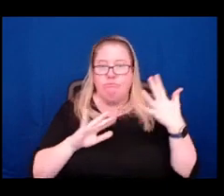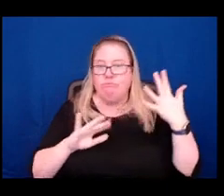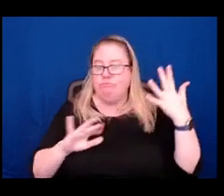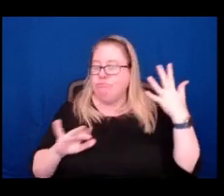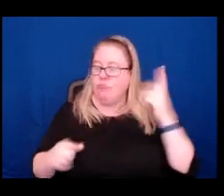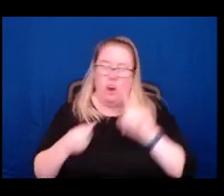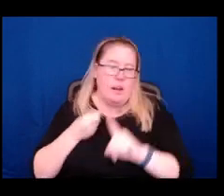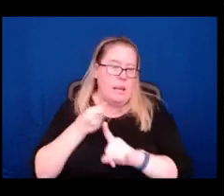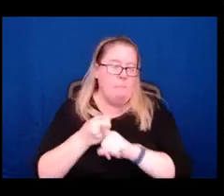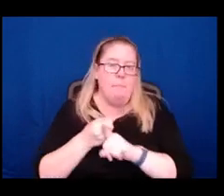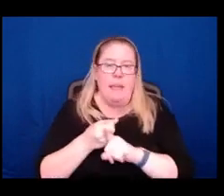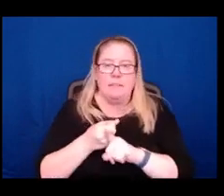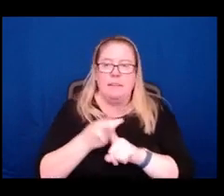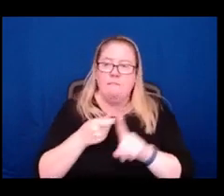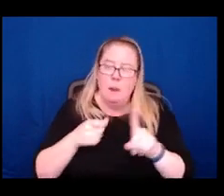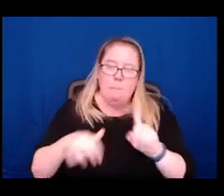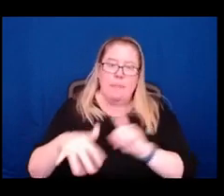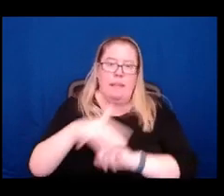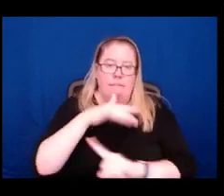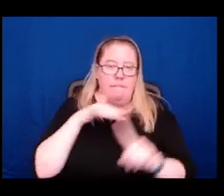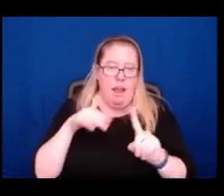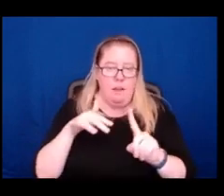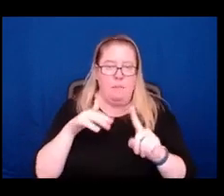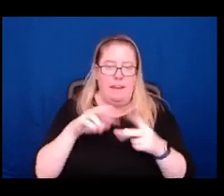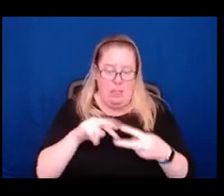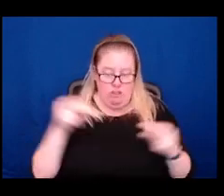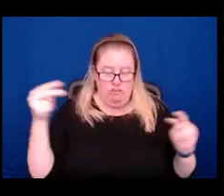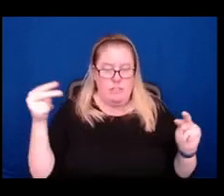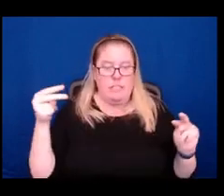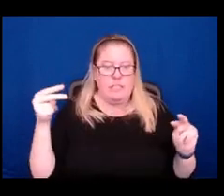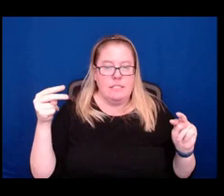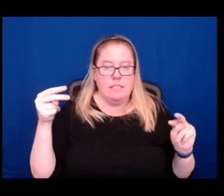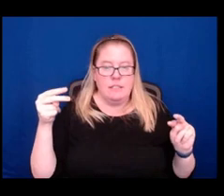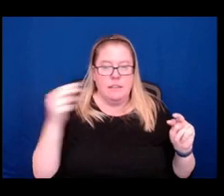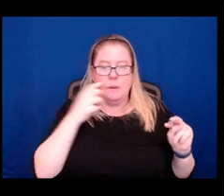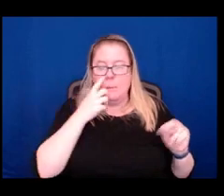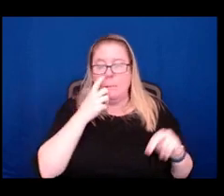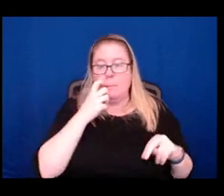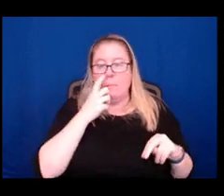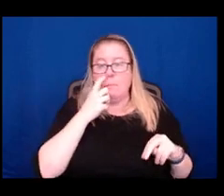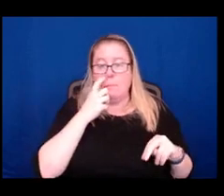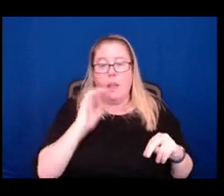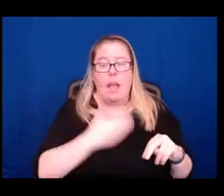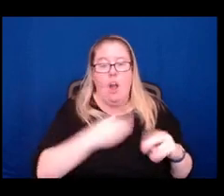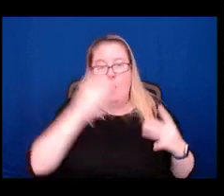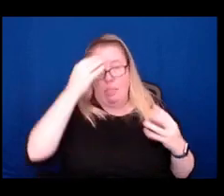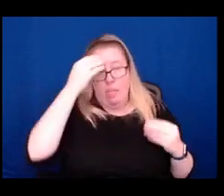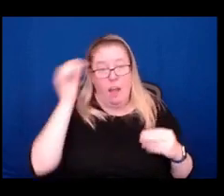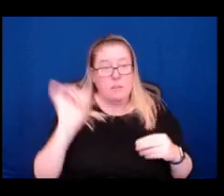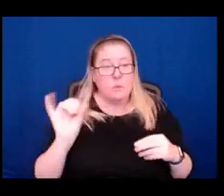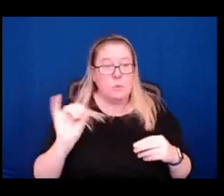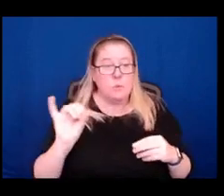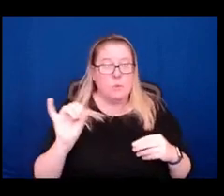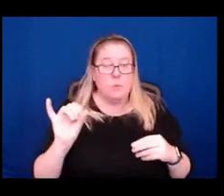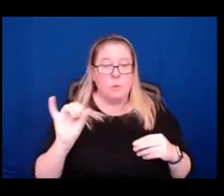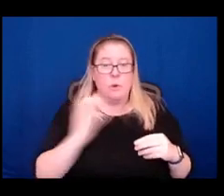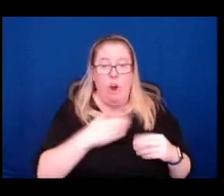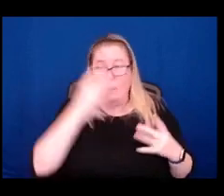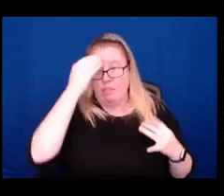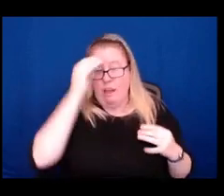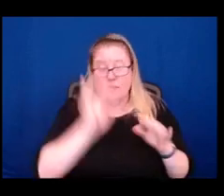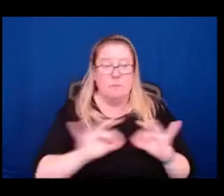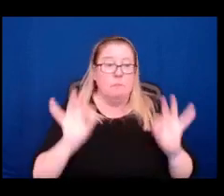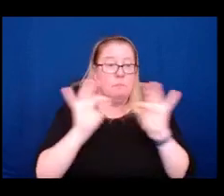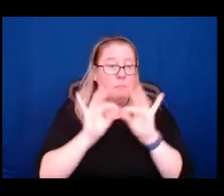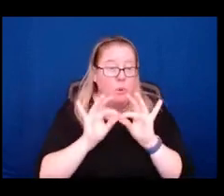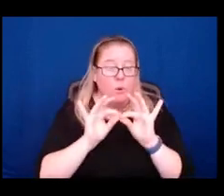affected by our environment and our genes. And our thoughts too are incredibly important, because they